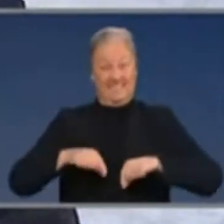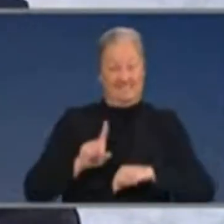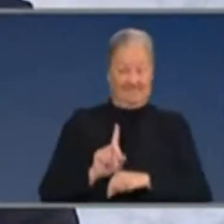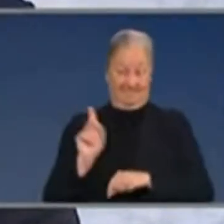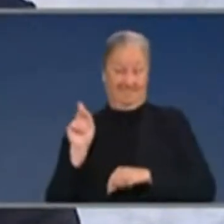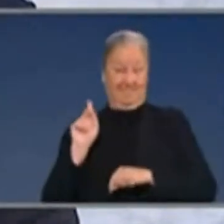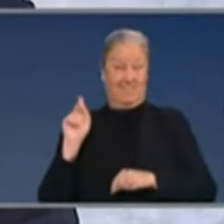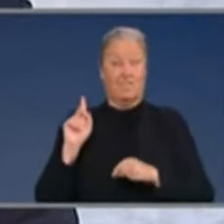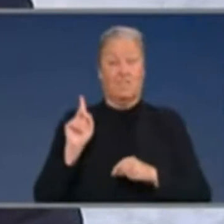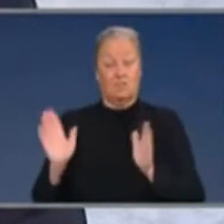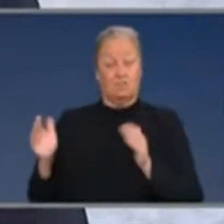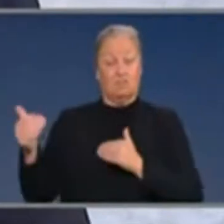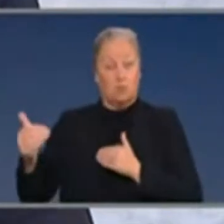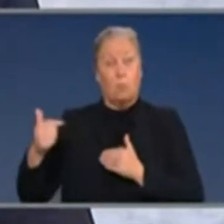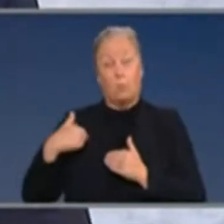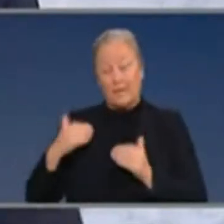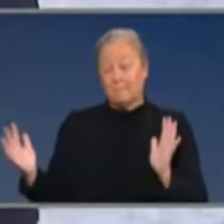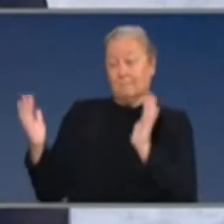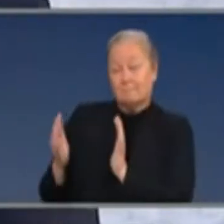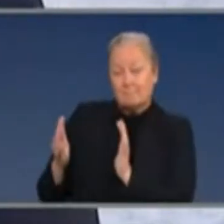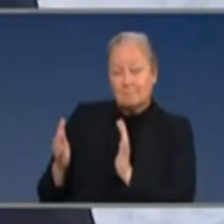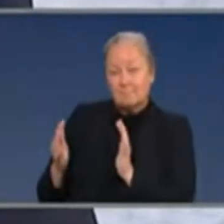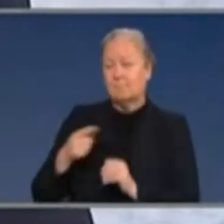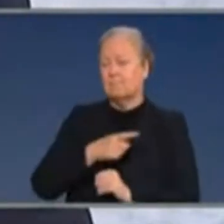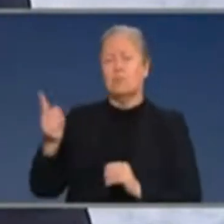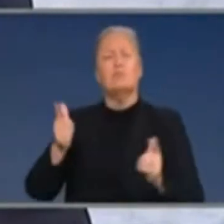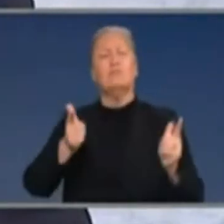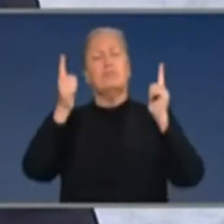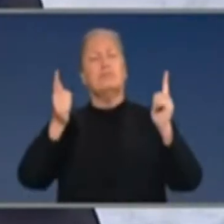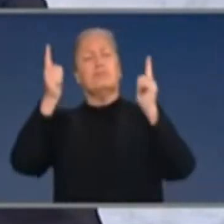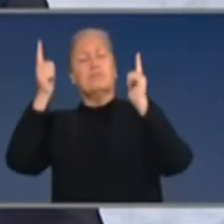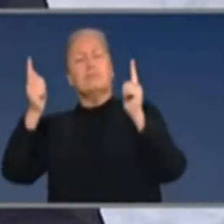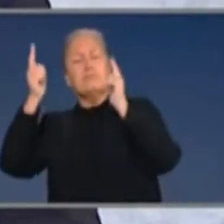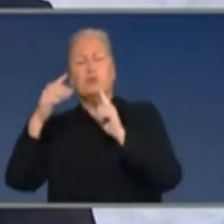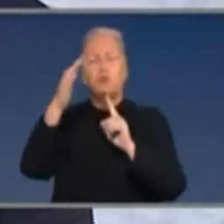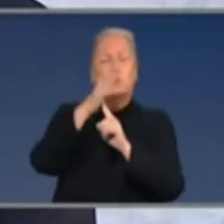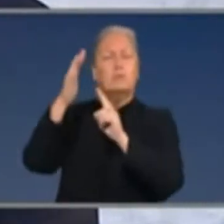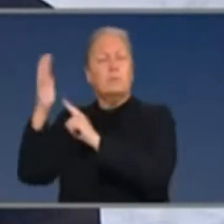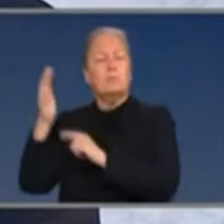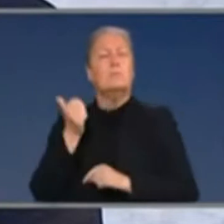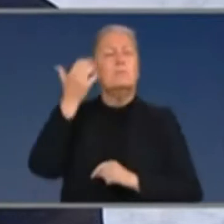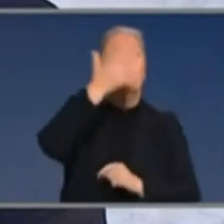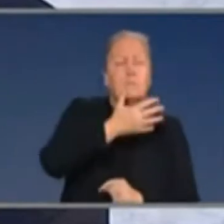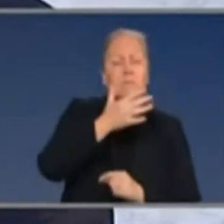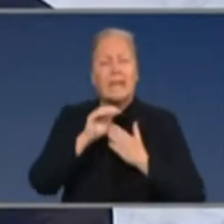as I sat earlier this year in January, together with Indigenous leaders from peak groups, with Ken,